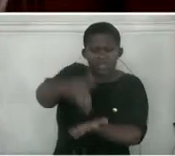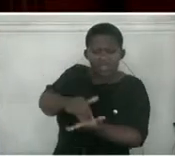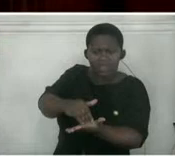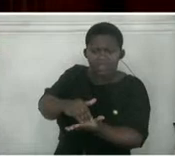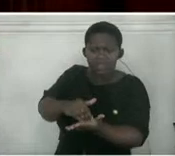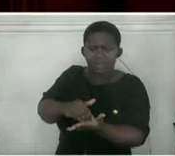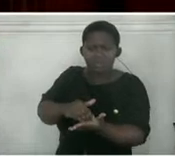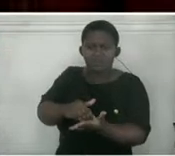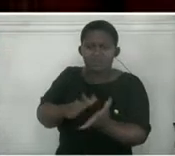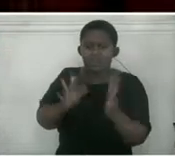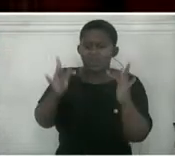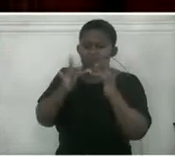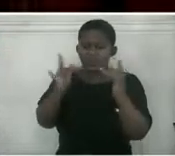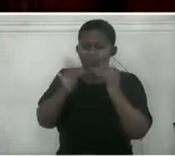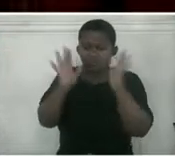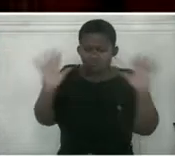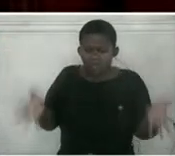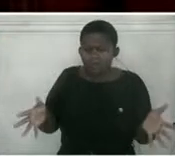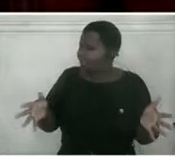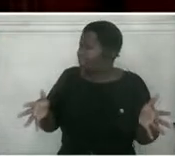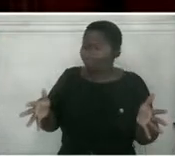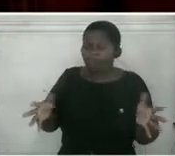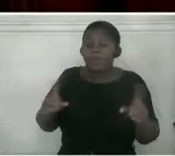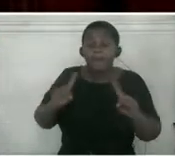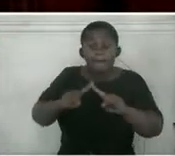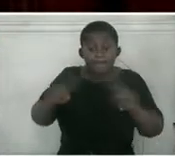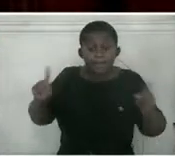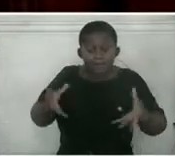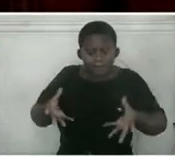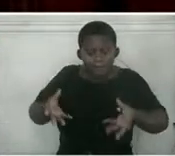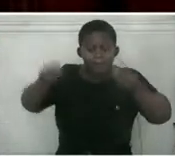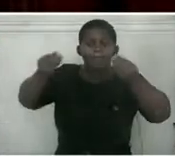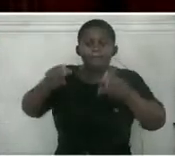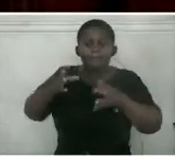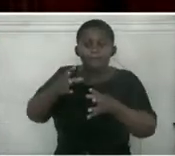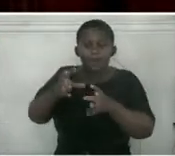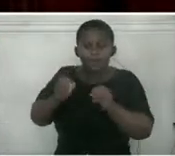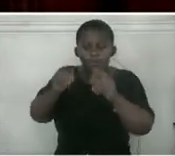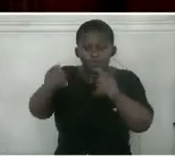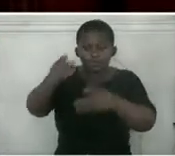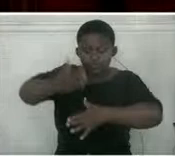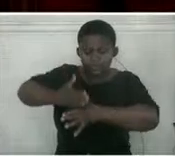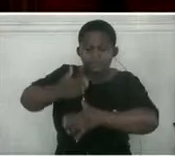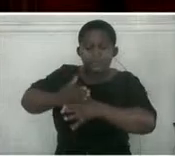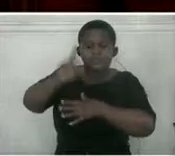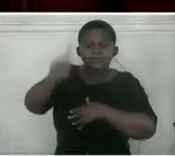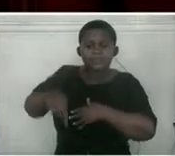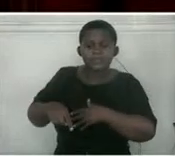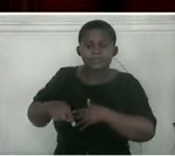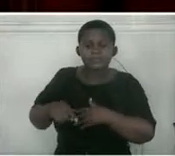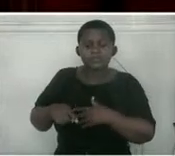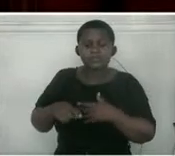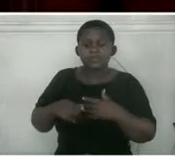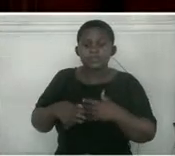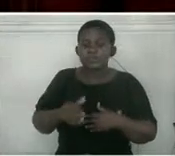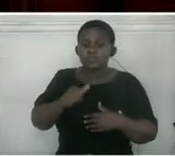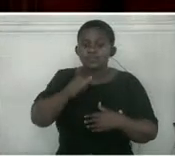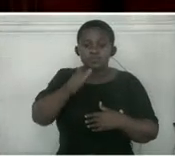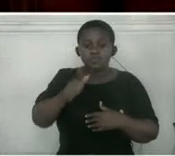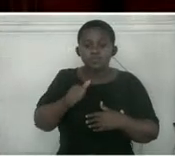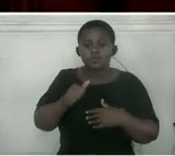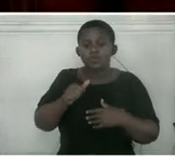singangeni ngokwe-network kuphela, asithole namathuba emsebenzi. To date, not less